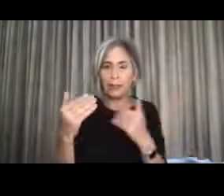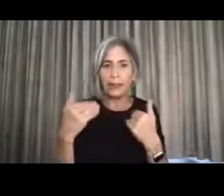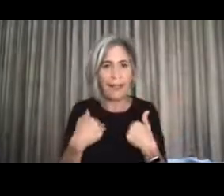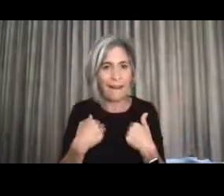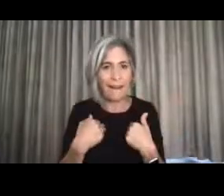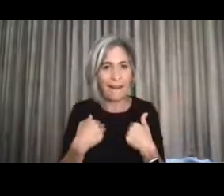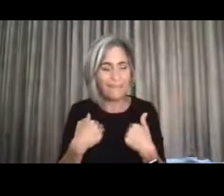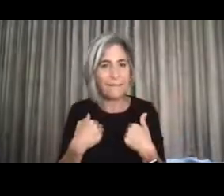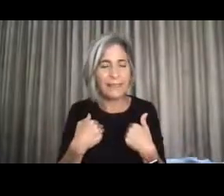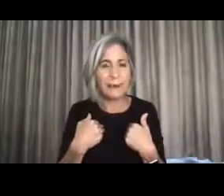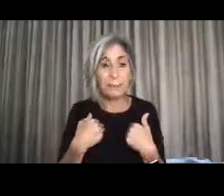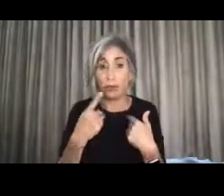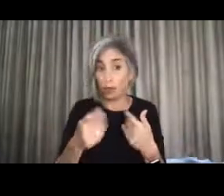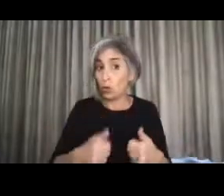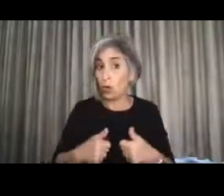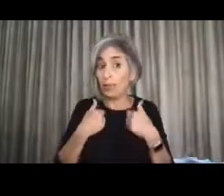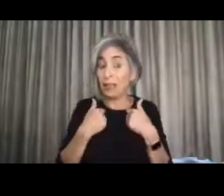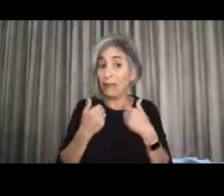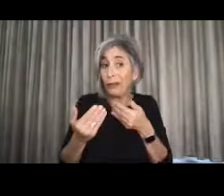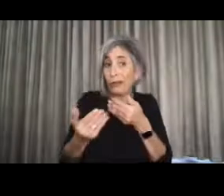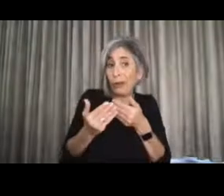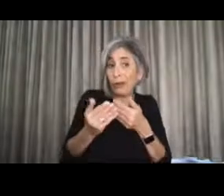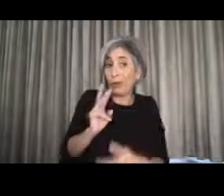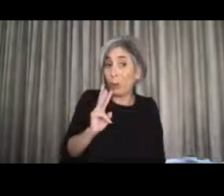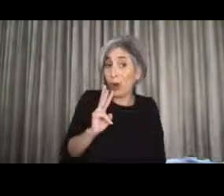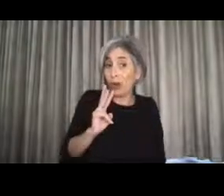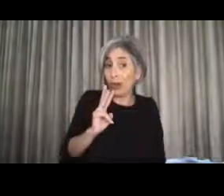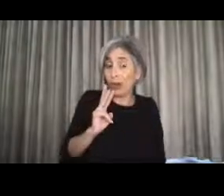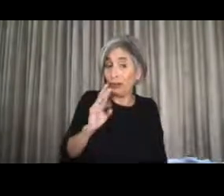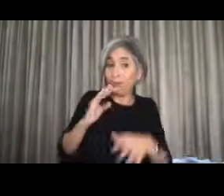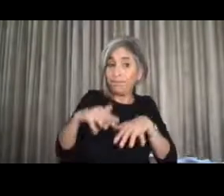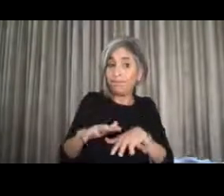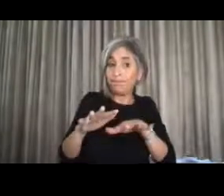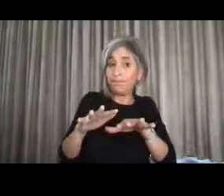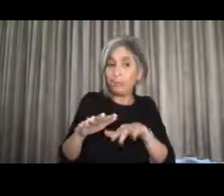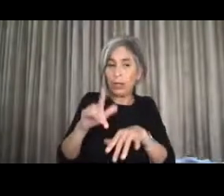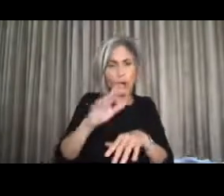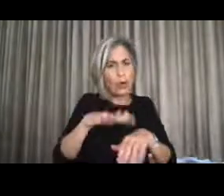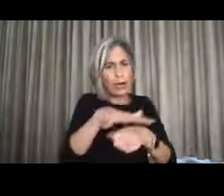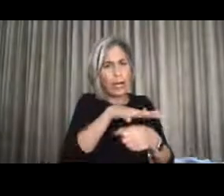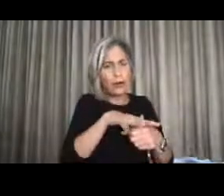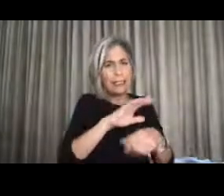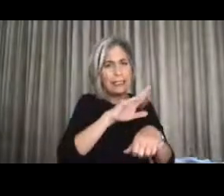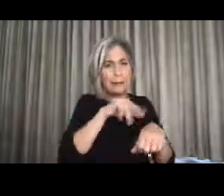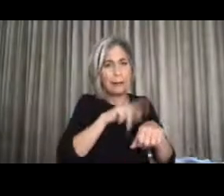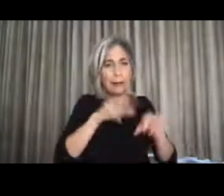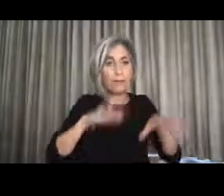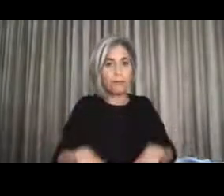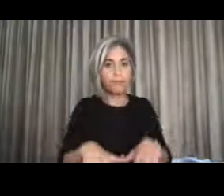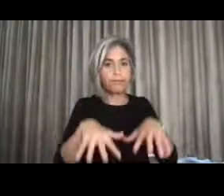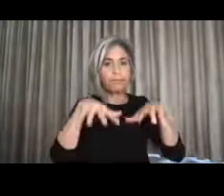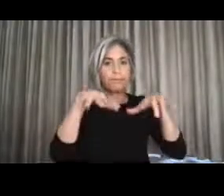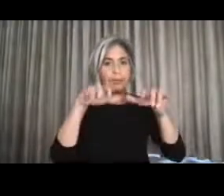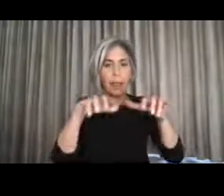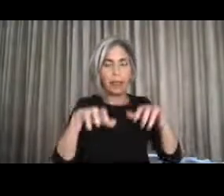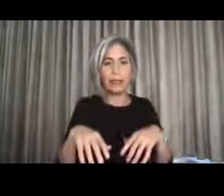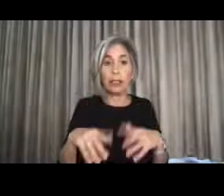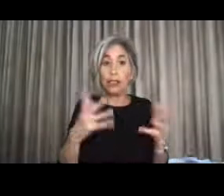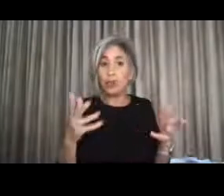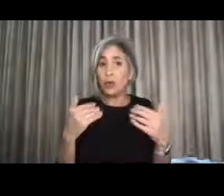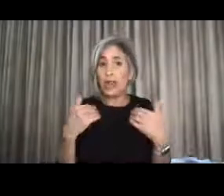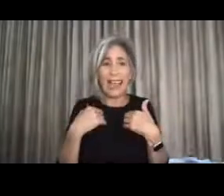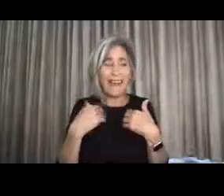So do you live near the water? Does your area typically flood? Do you have a lot of loose debris near your home that might be dangerous in